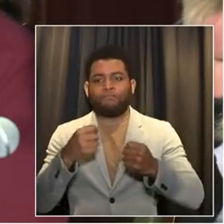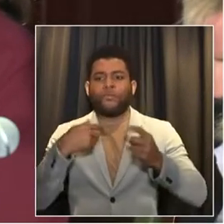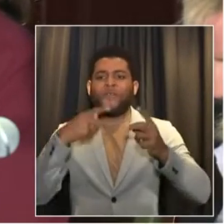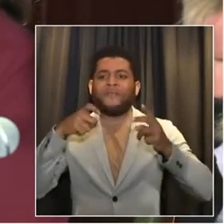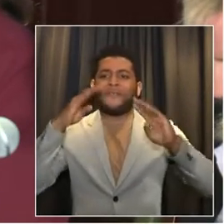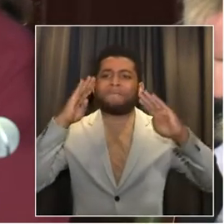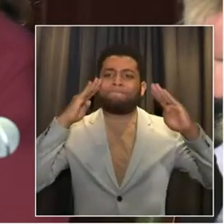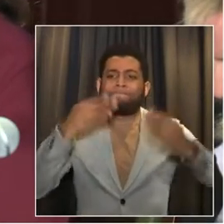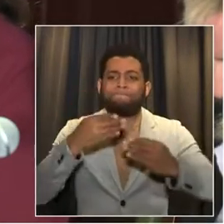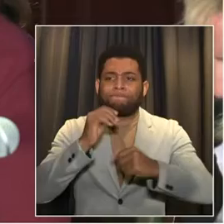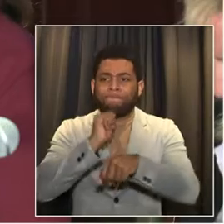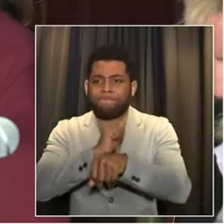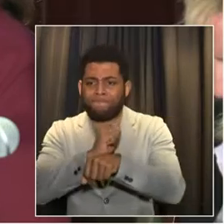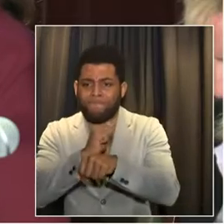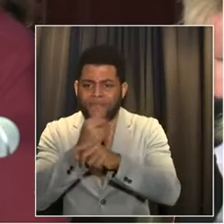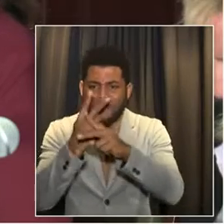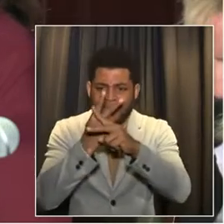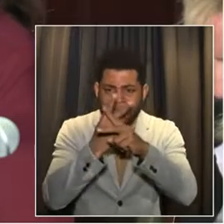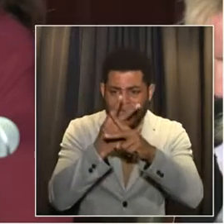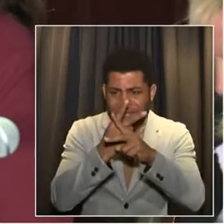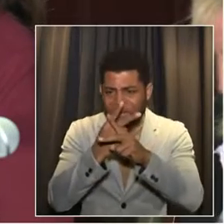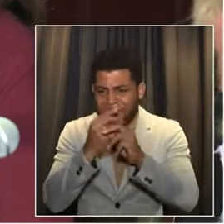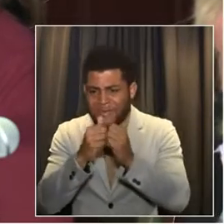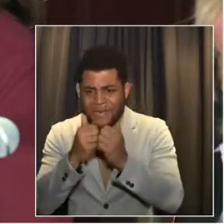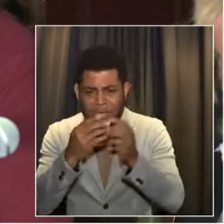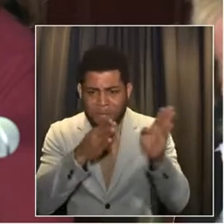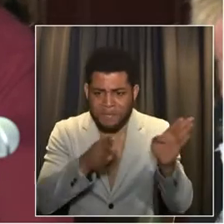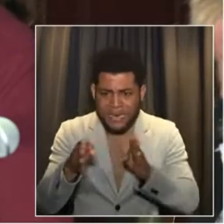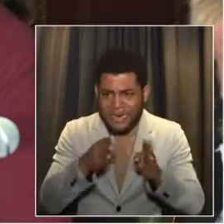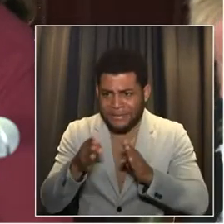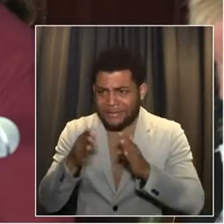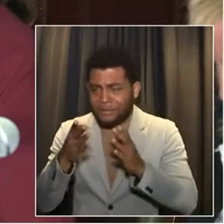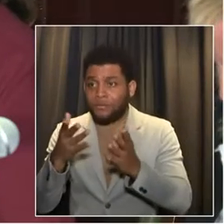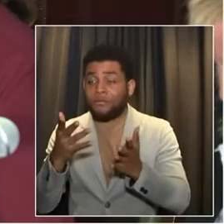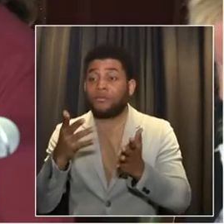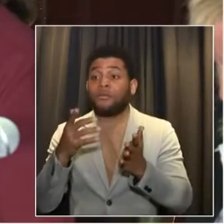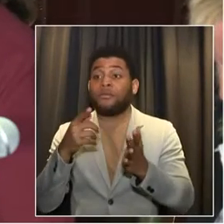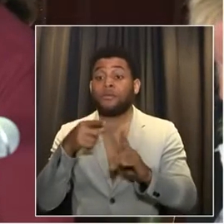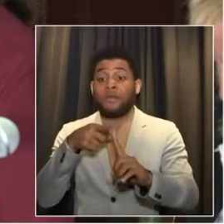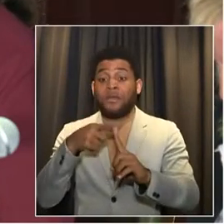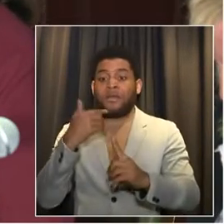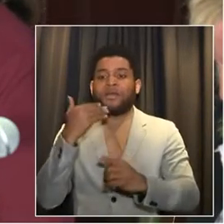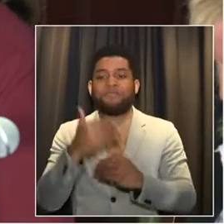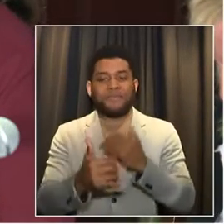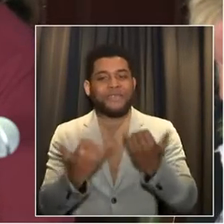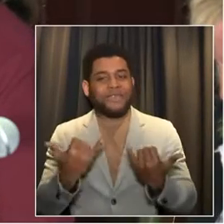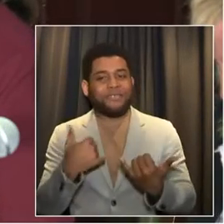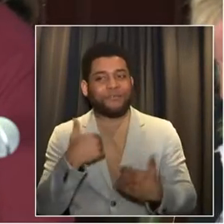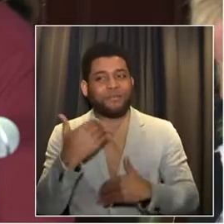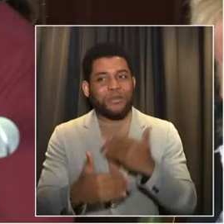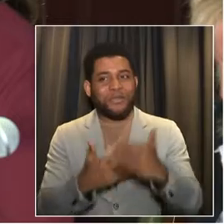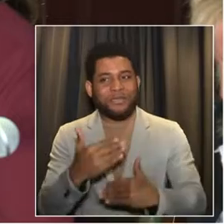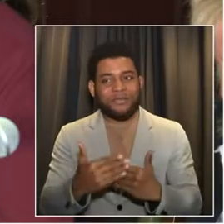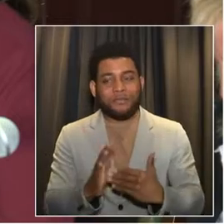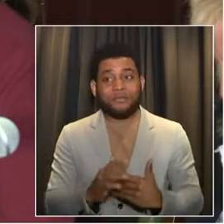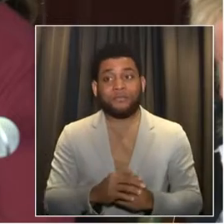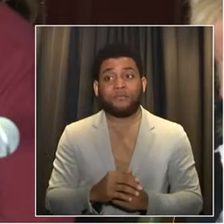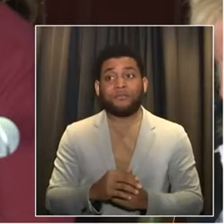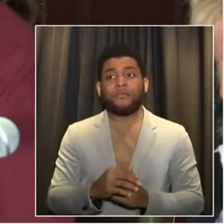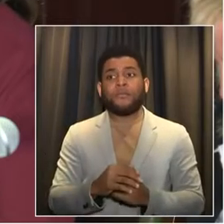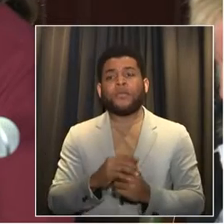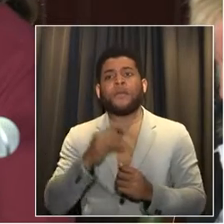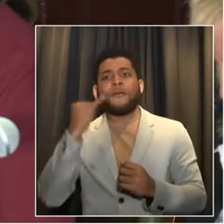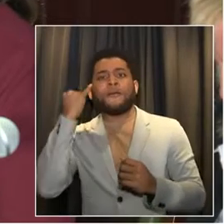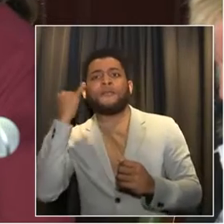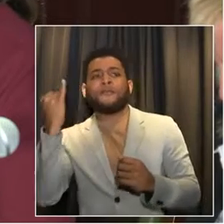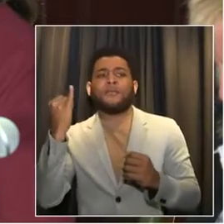we have a way of processing ideas and opportunities. The